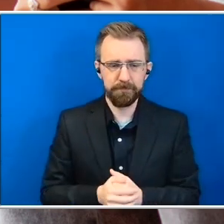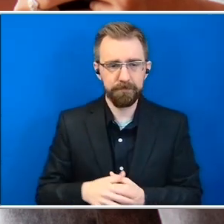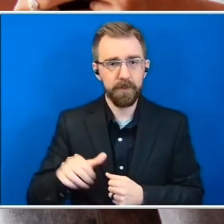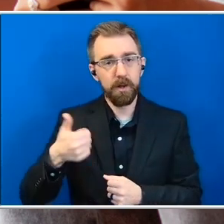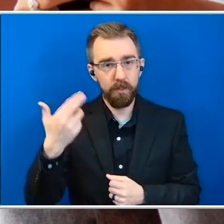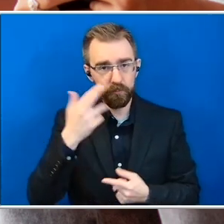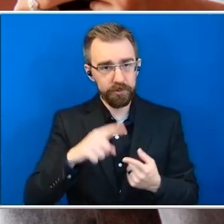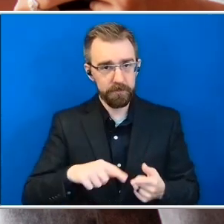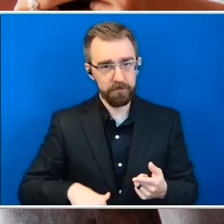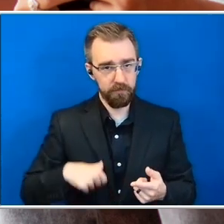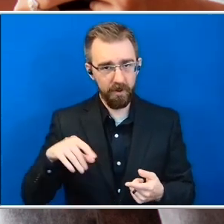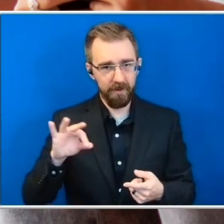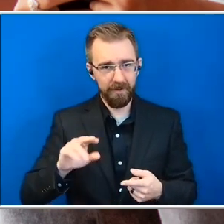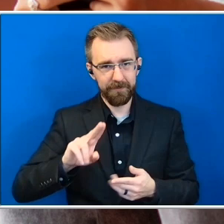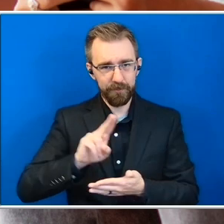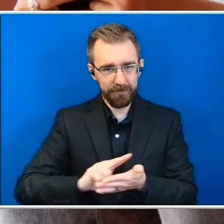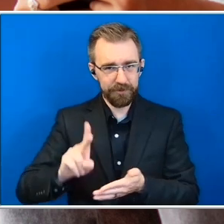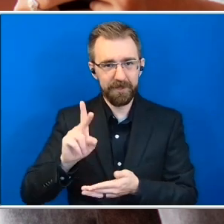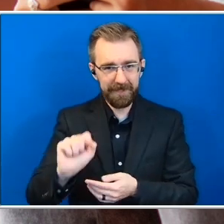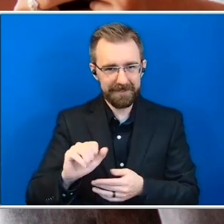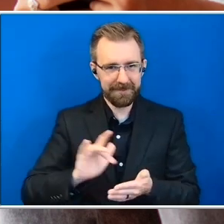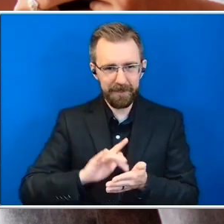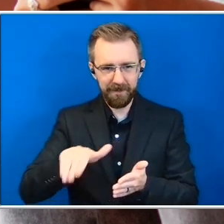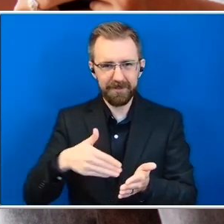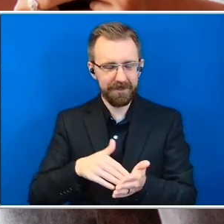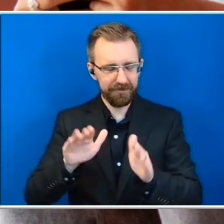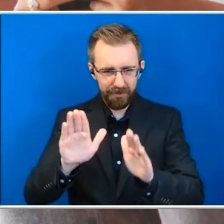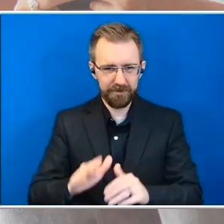University of Kansas Medical Center. That's awesome. Carlos.